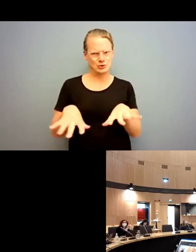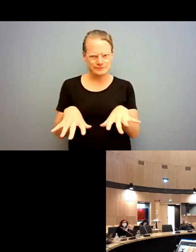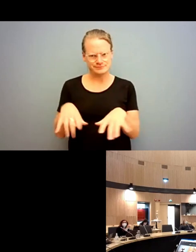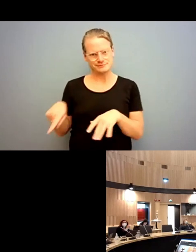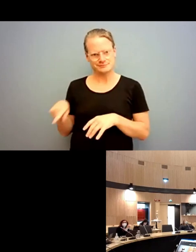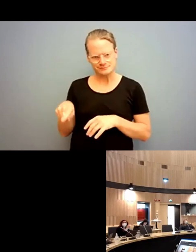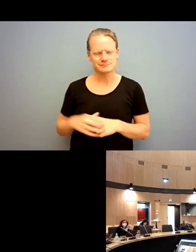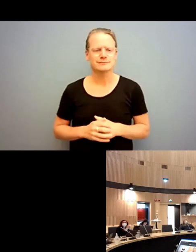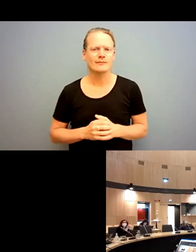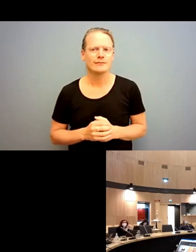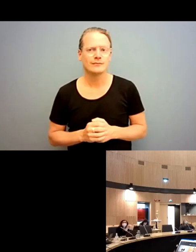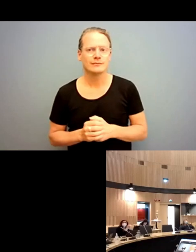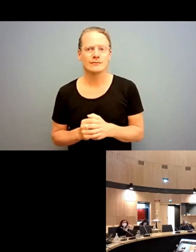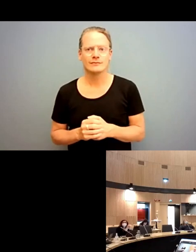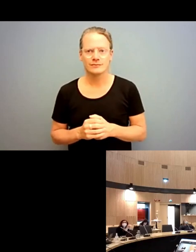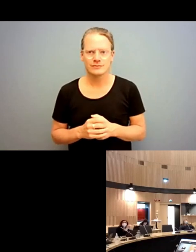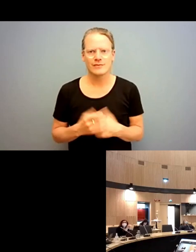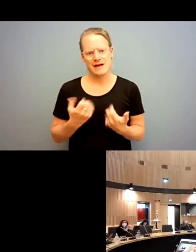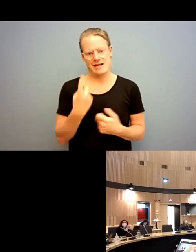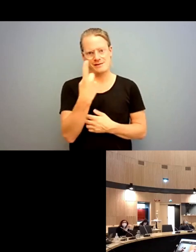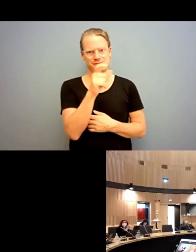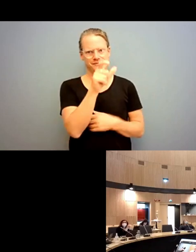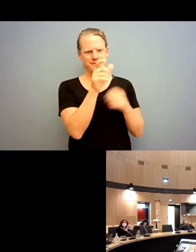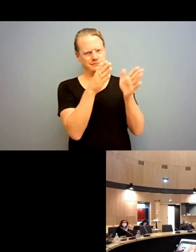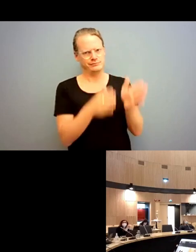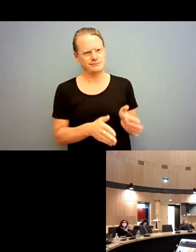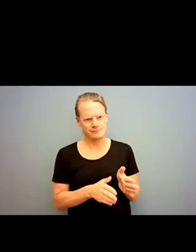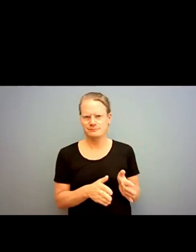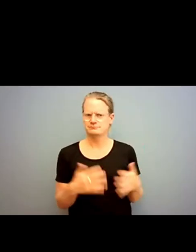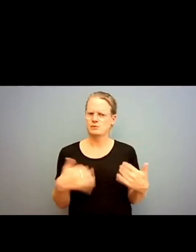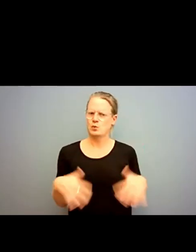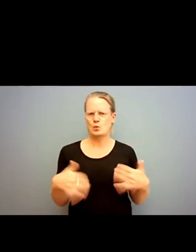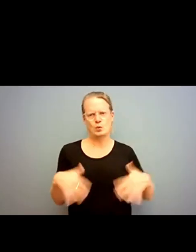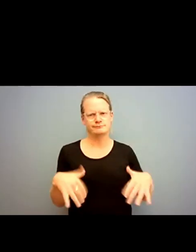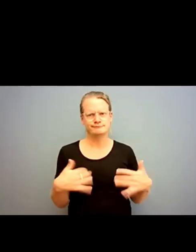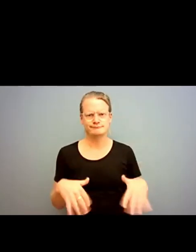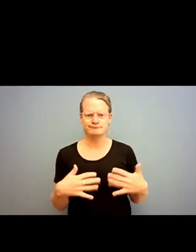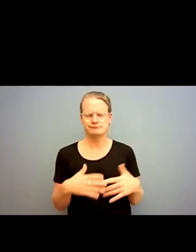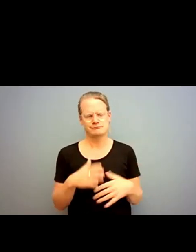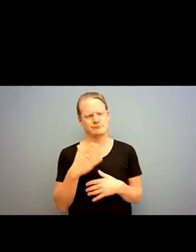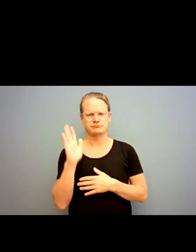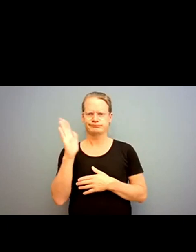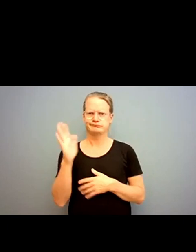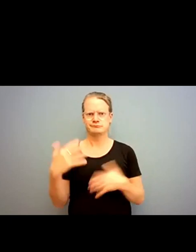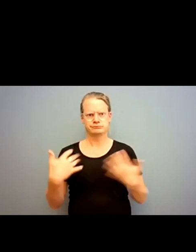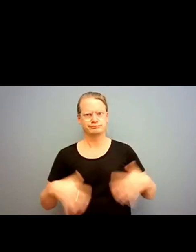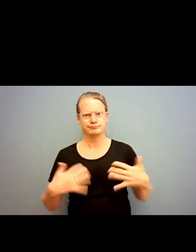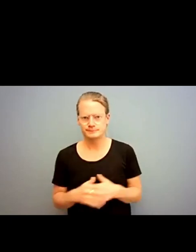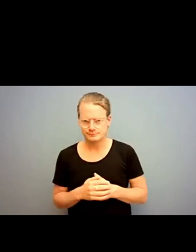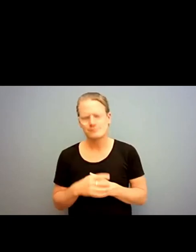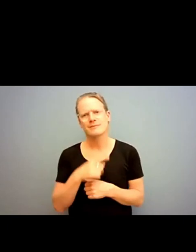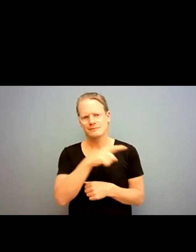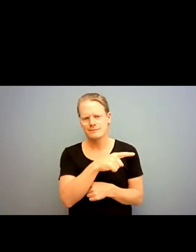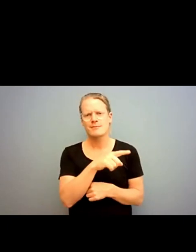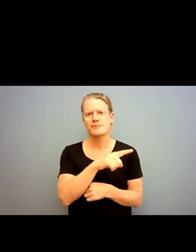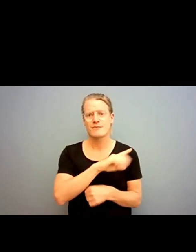disability treaty negotiations was Huhana Hiki, who is part of the Maori community, who